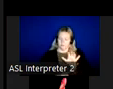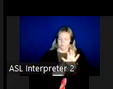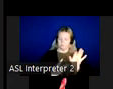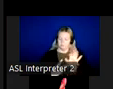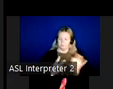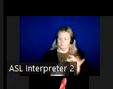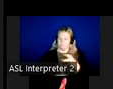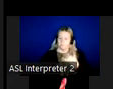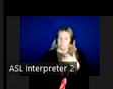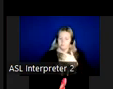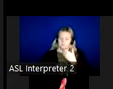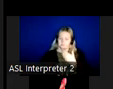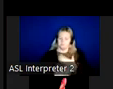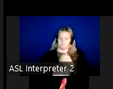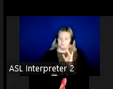you know, you're connected and